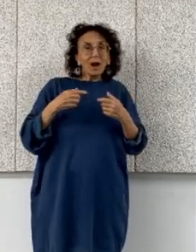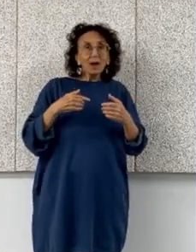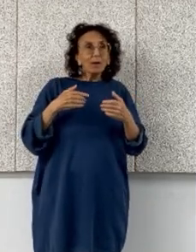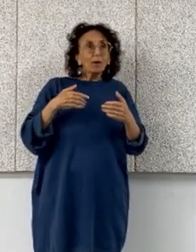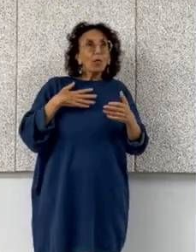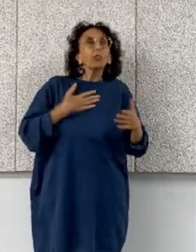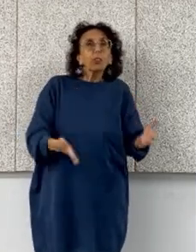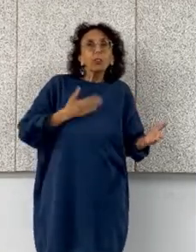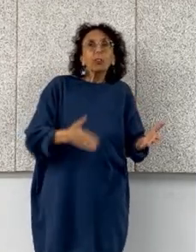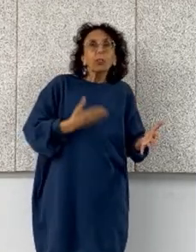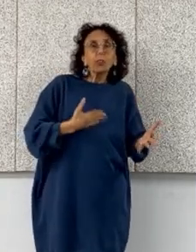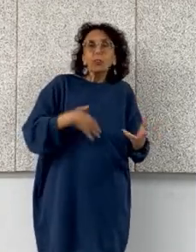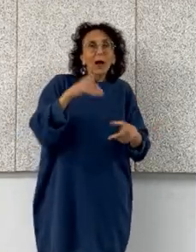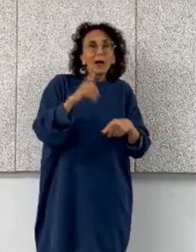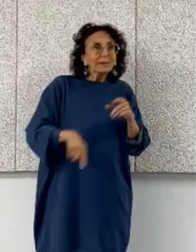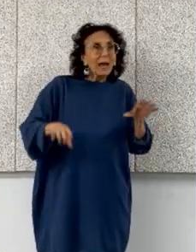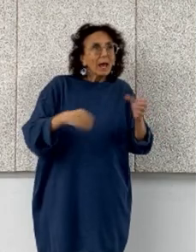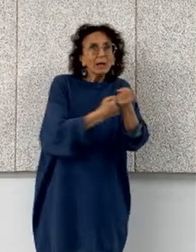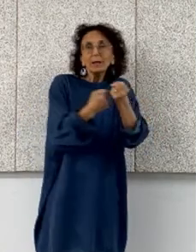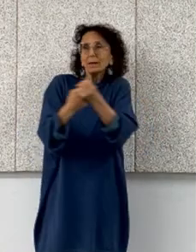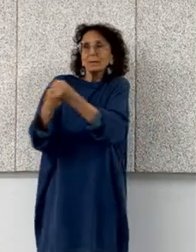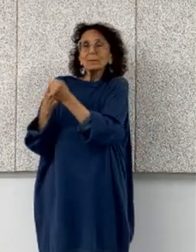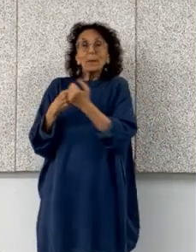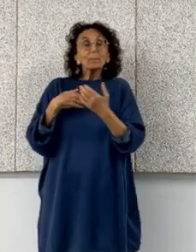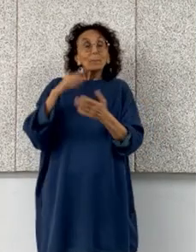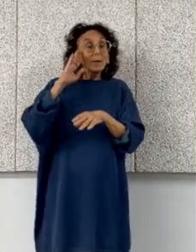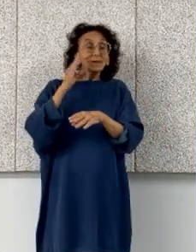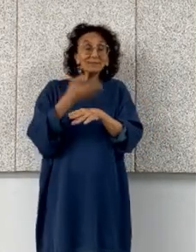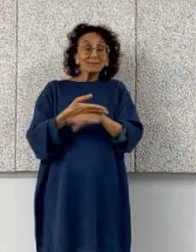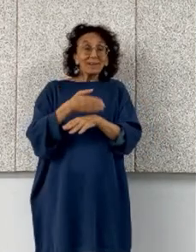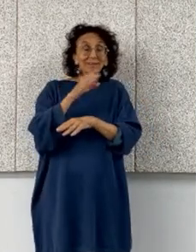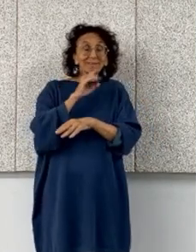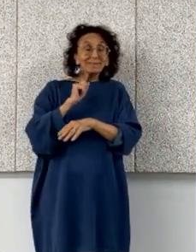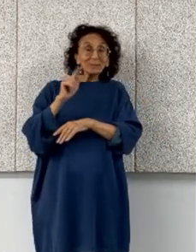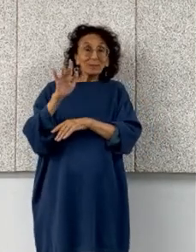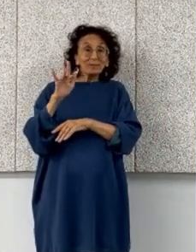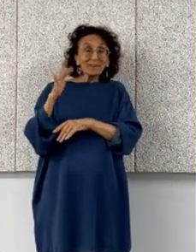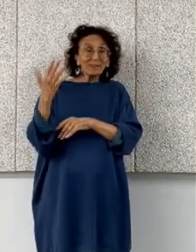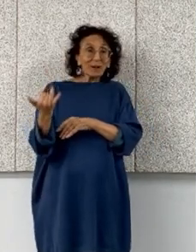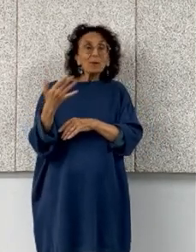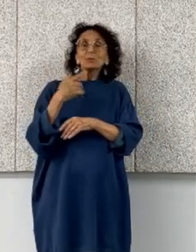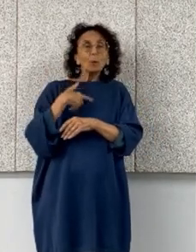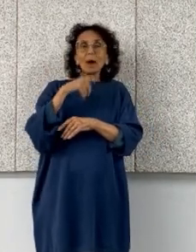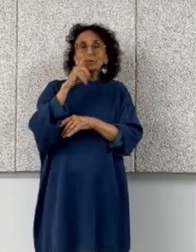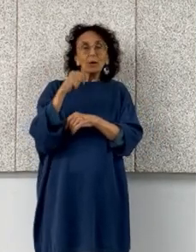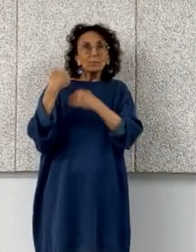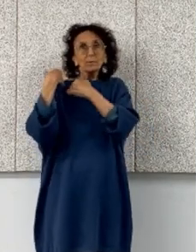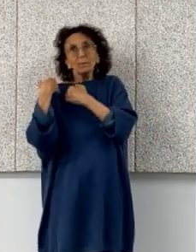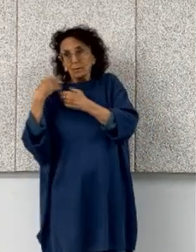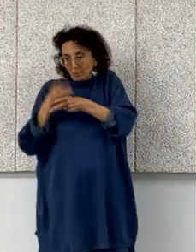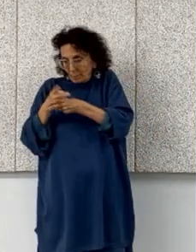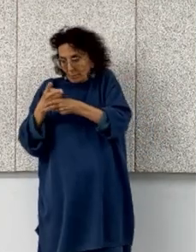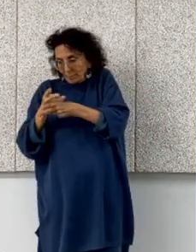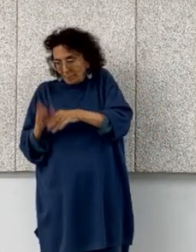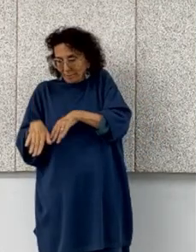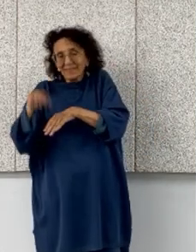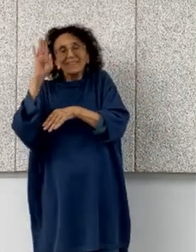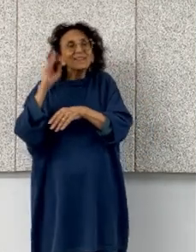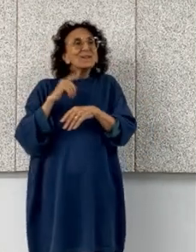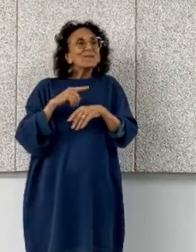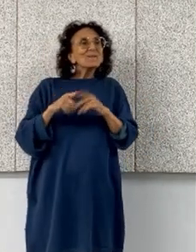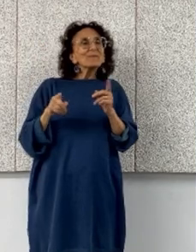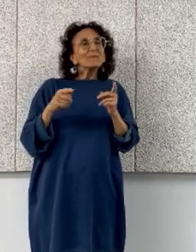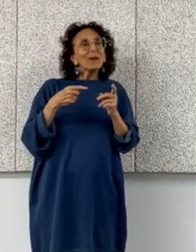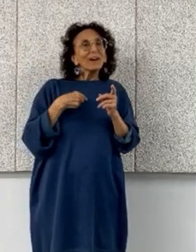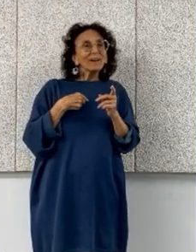Mm-hmm. But then as my son is now 25, so I'm well on the other side of that. But I've found the space,